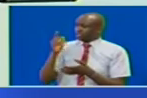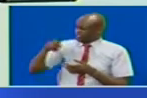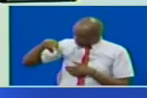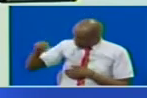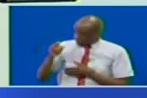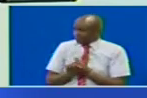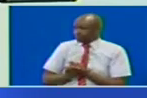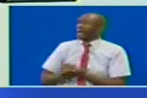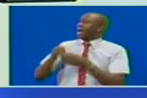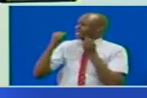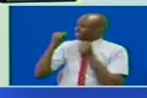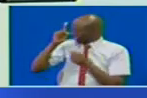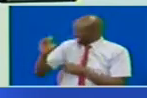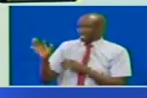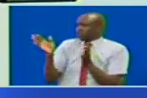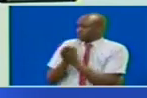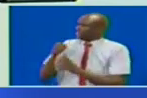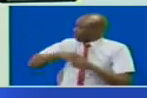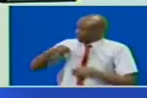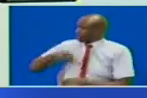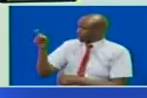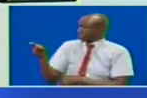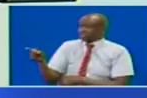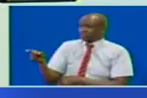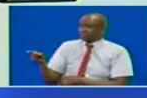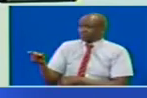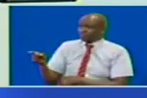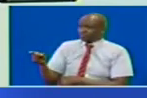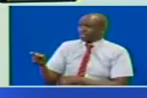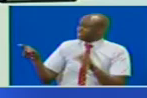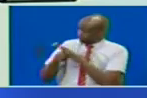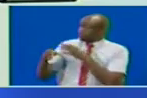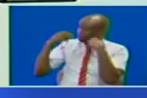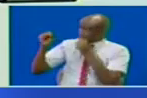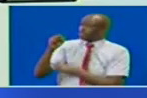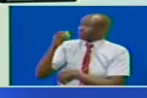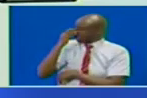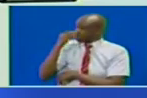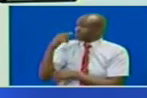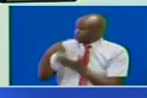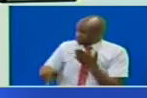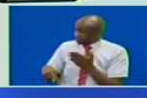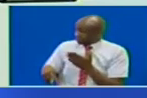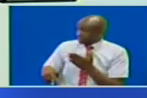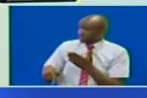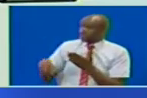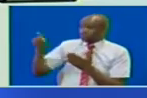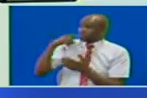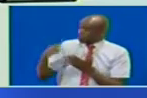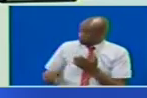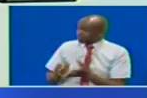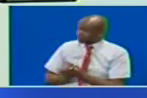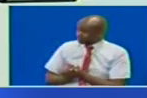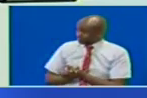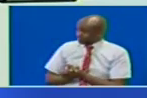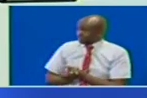been going really hard, you know, with these corruption scandals. Actually, the deputy president, you know, called them, you know, whistleblowers, the court